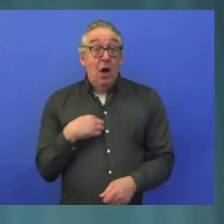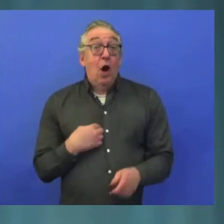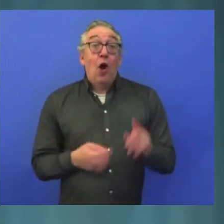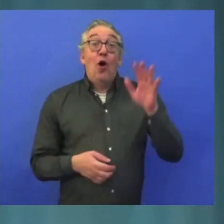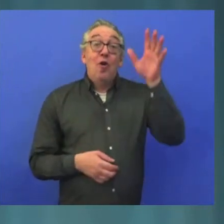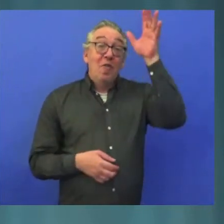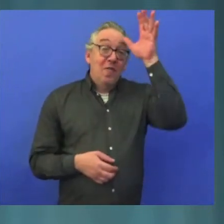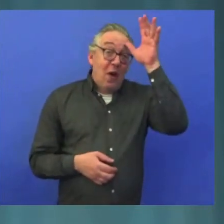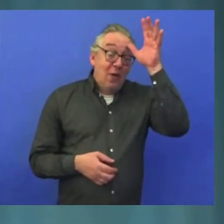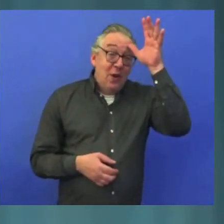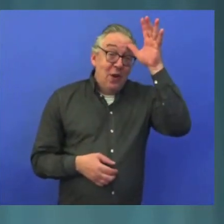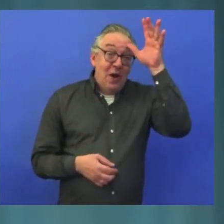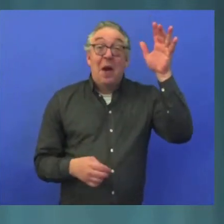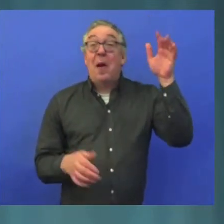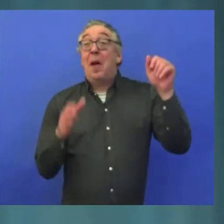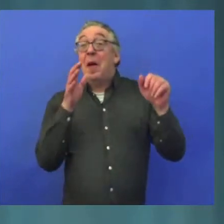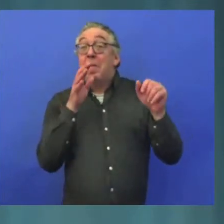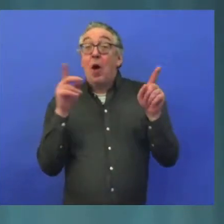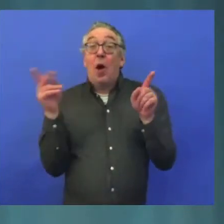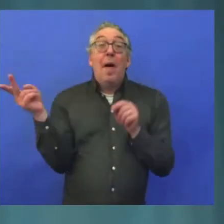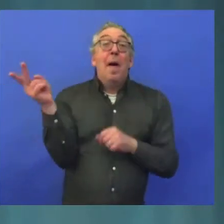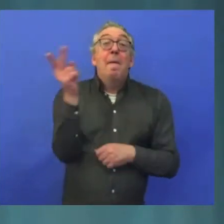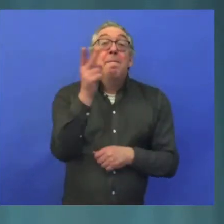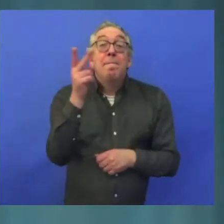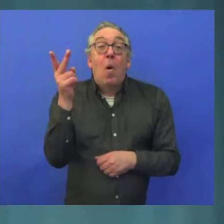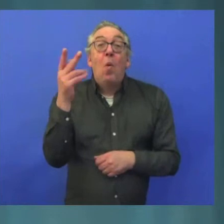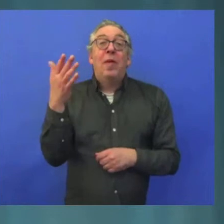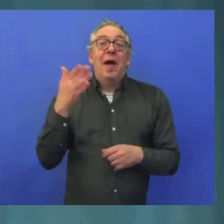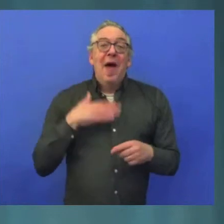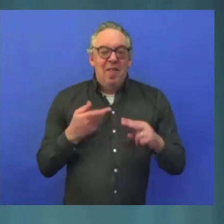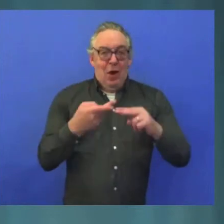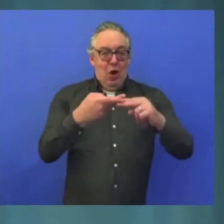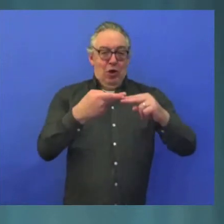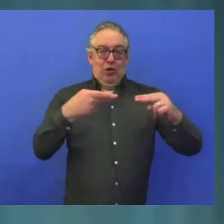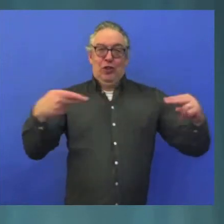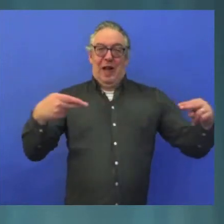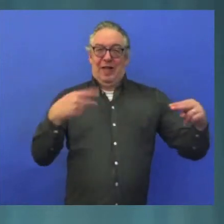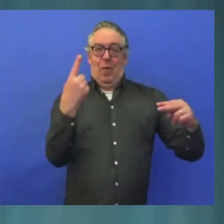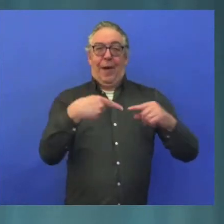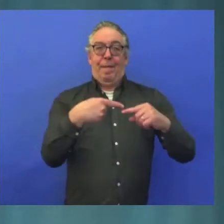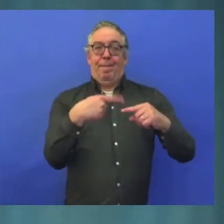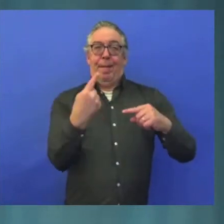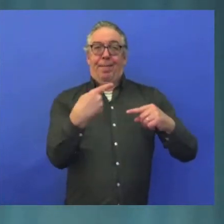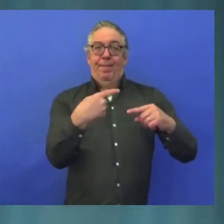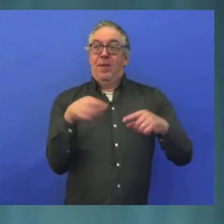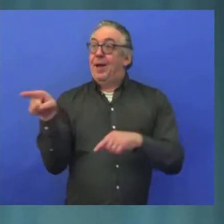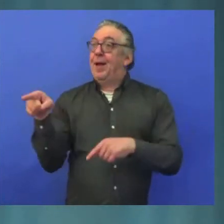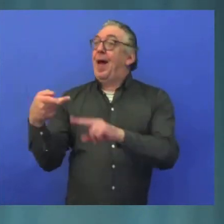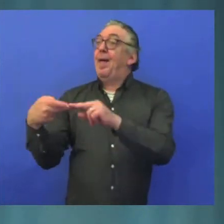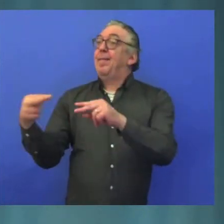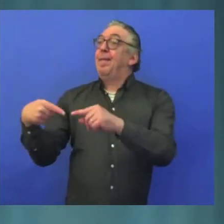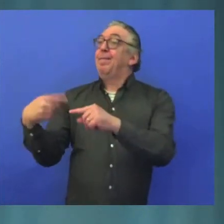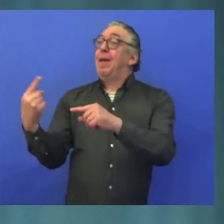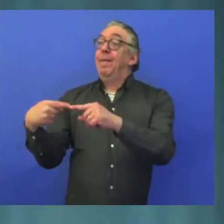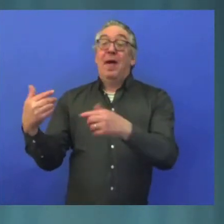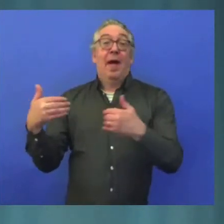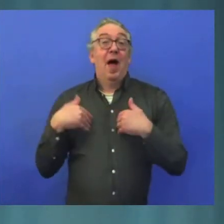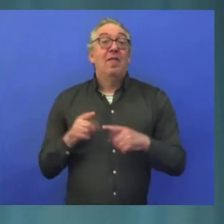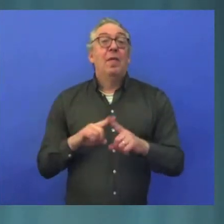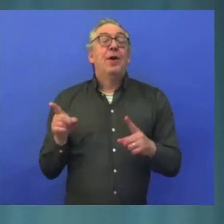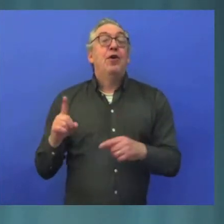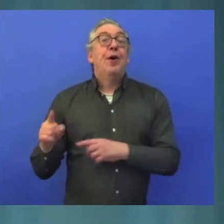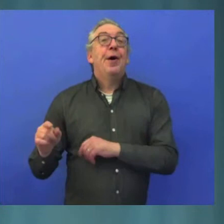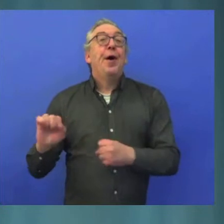have this genetic defect in themselves, but no one knew about it because they see quite